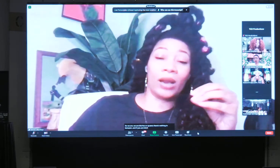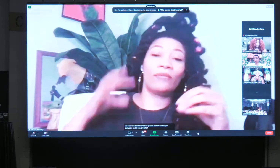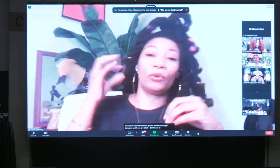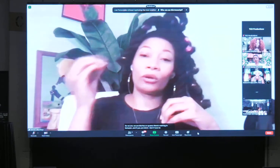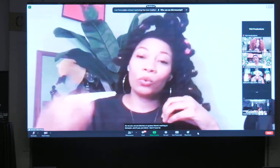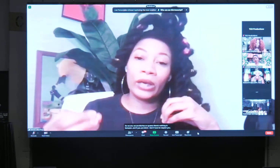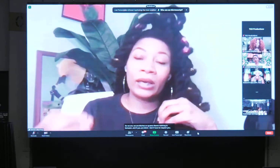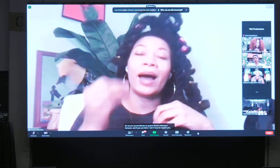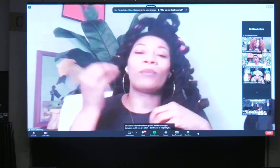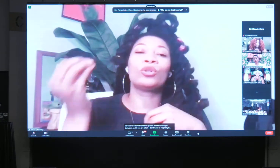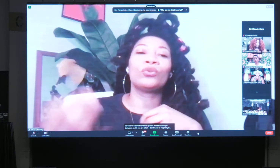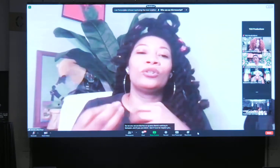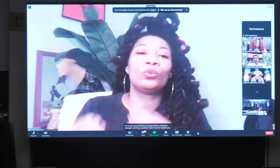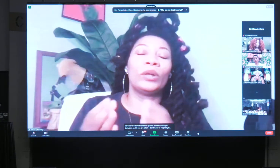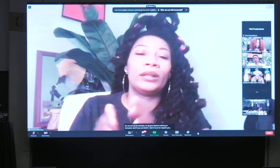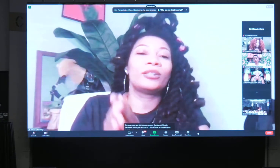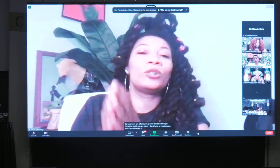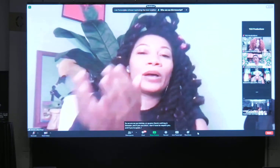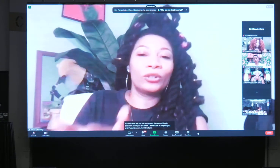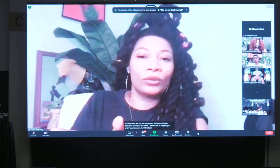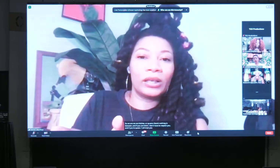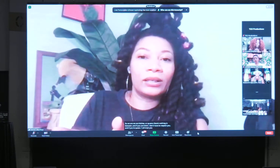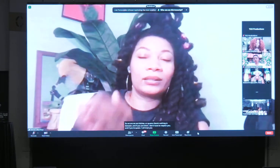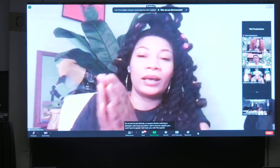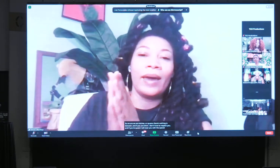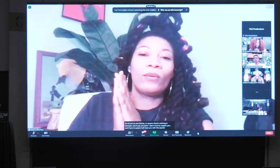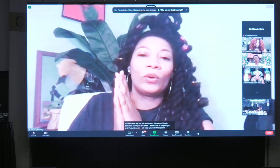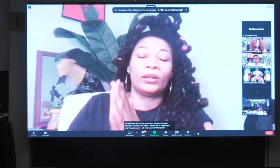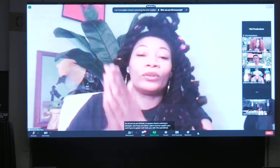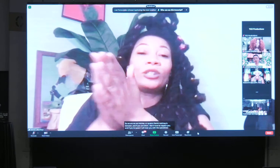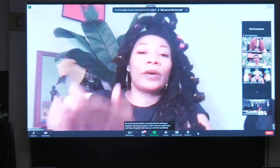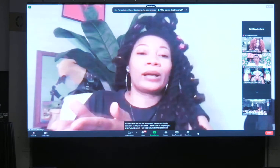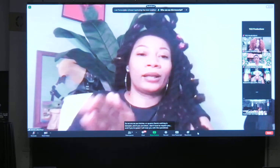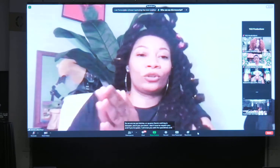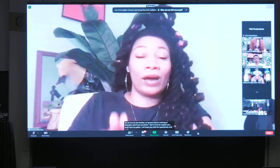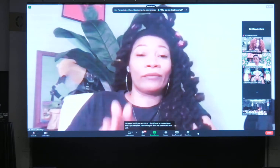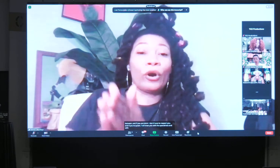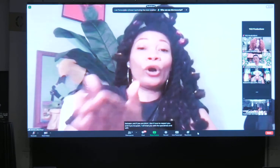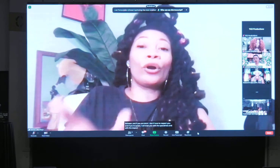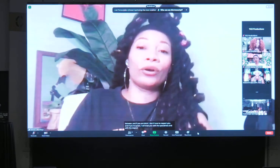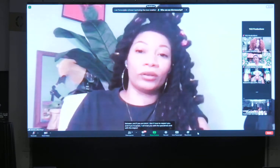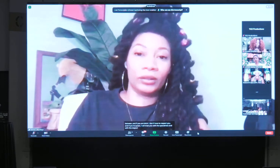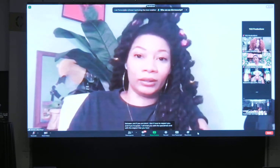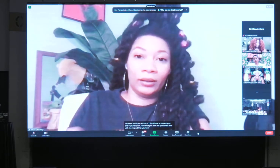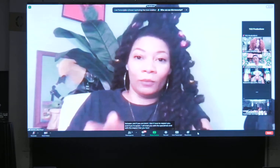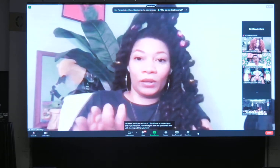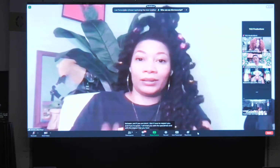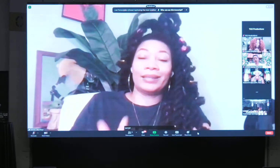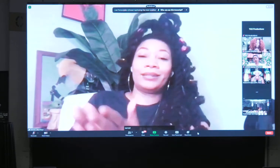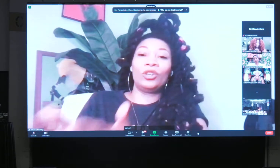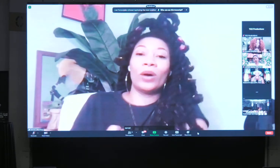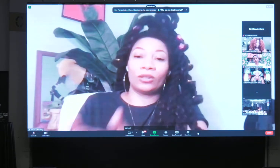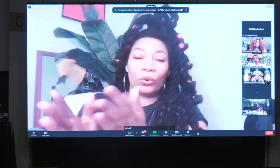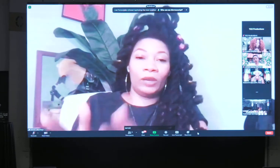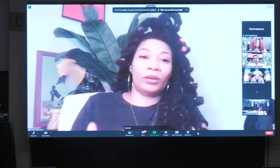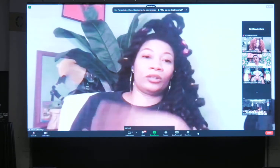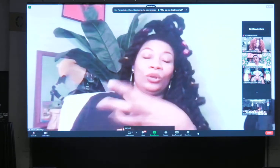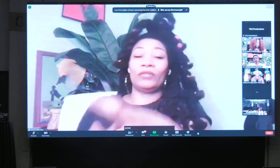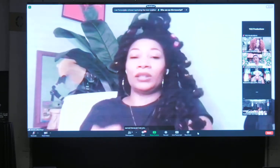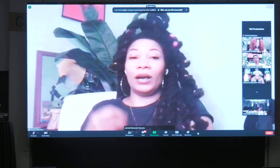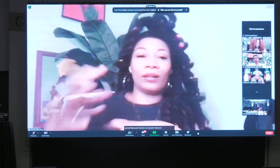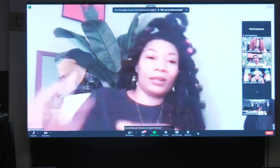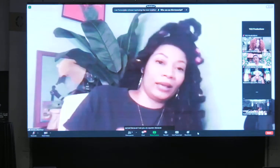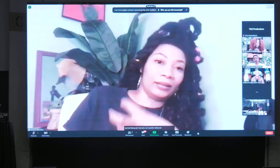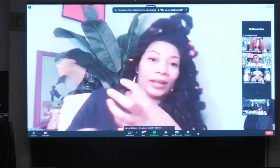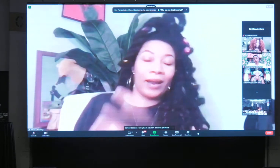you. And if you're a queen, I will treat you with the specialness and with the respect that you have earned, because I see you as a queen because you